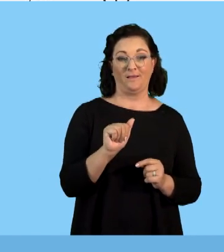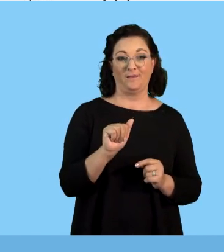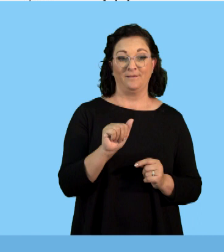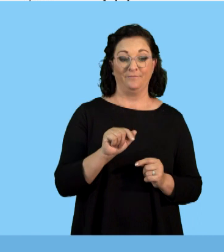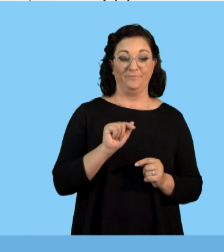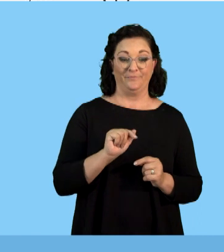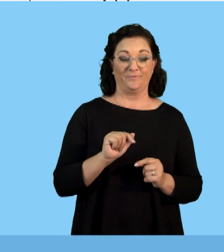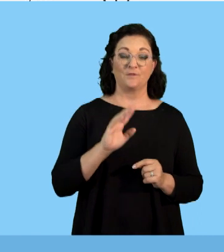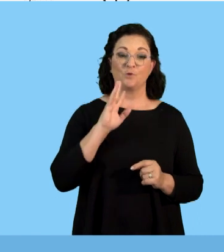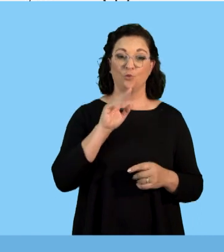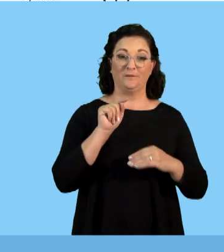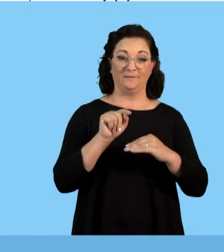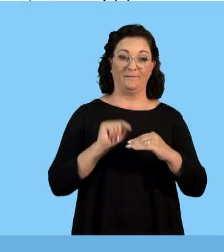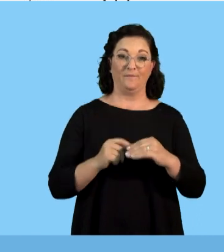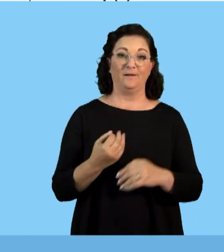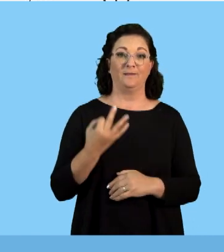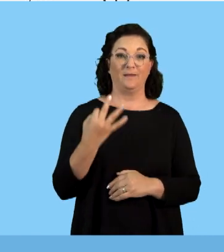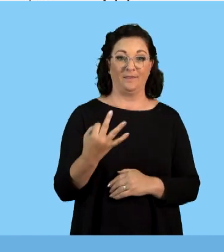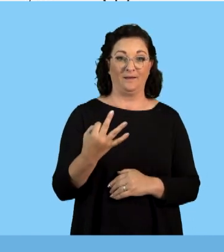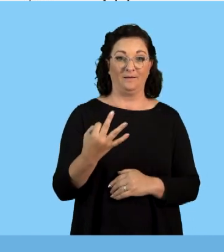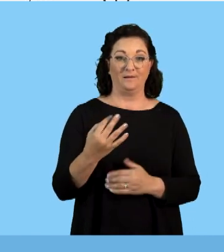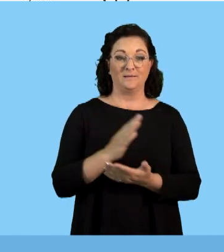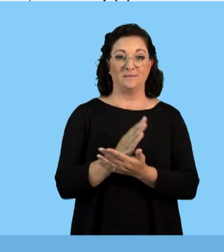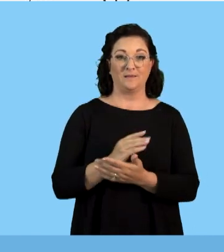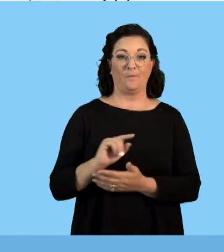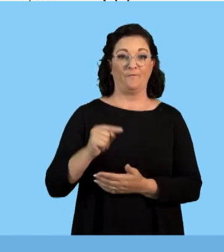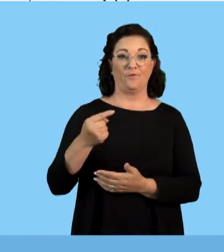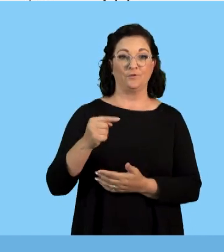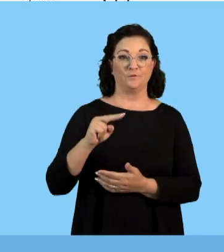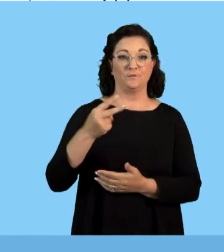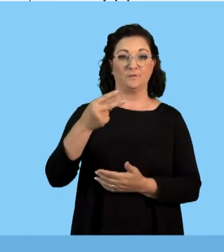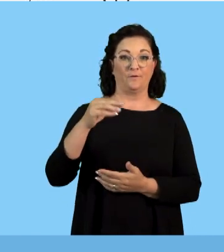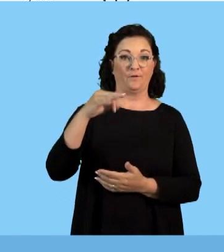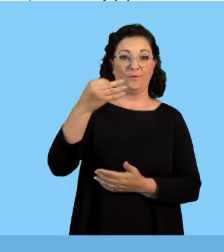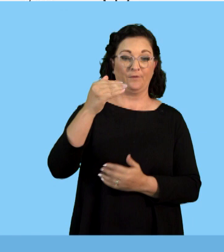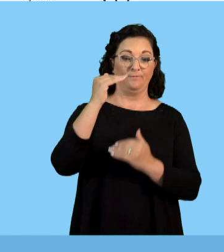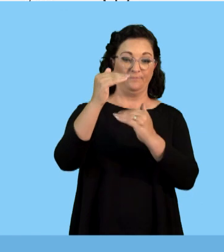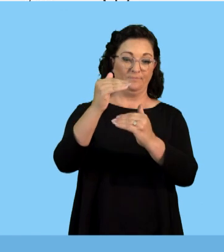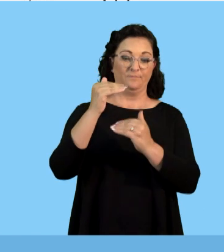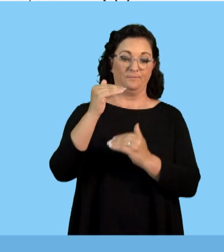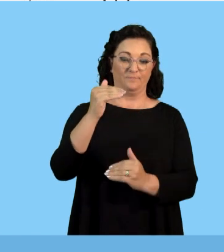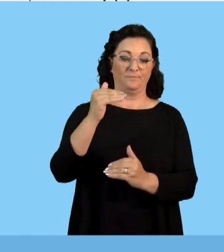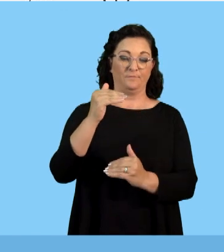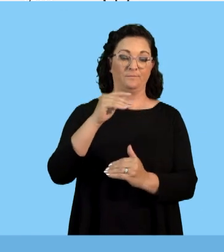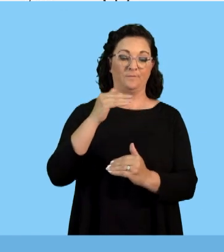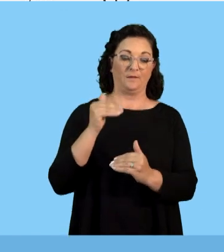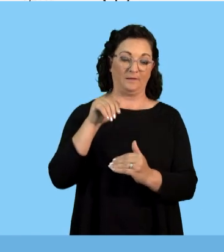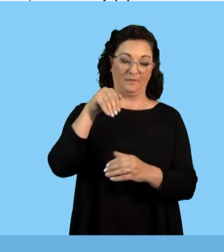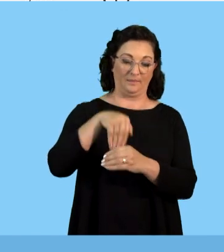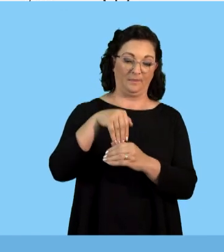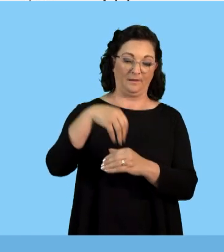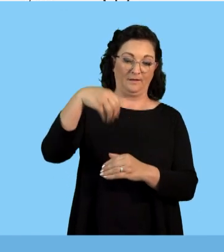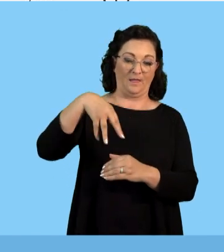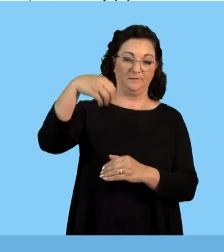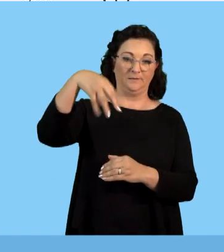divide into 3 equal parts. So some will go through the first light bulb, some will go through the second light bulb, and some will go